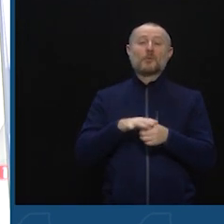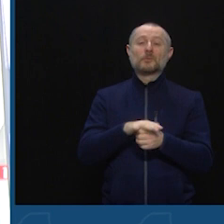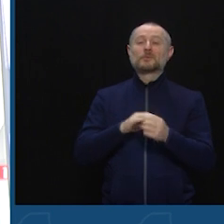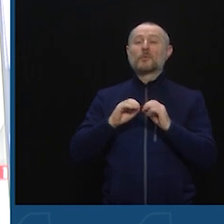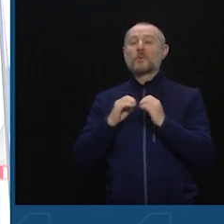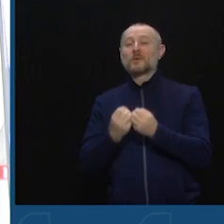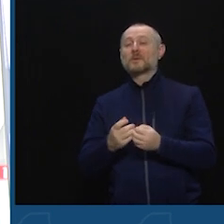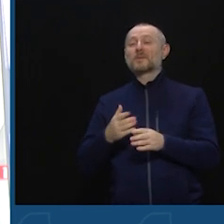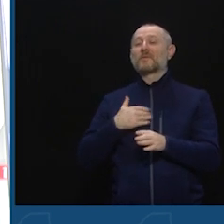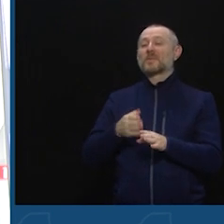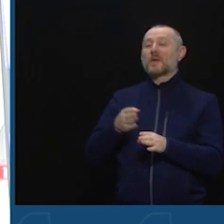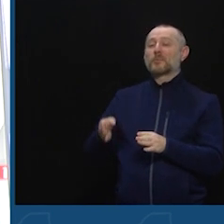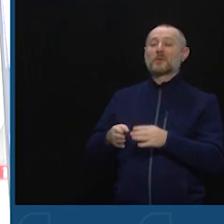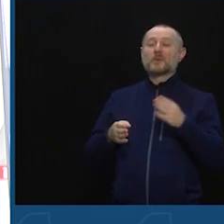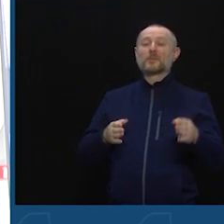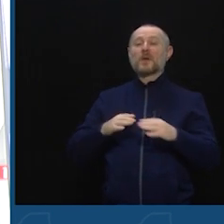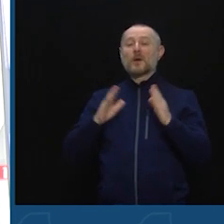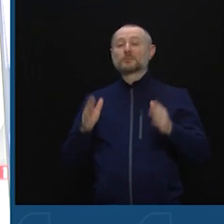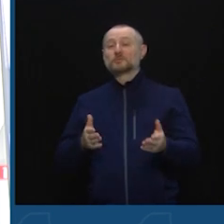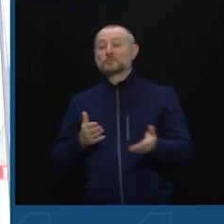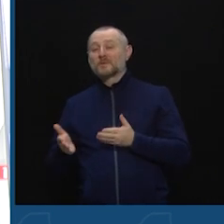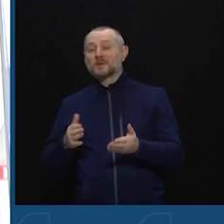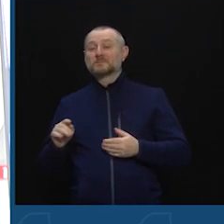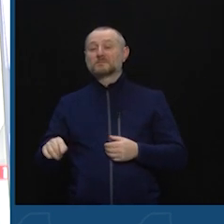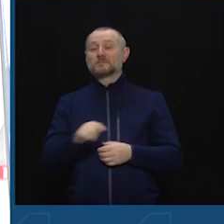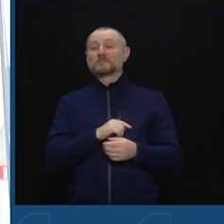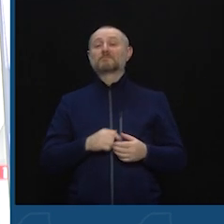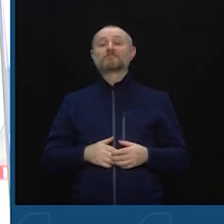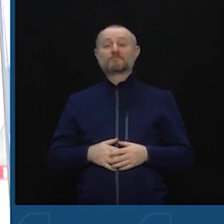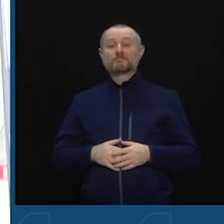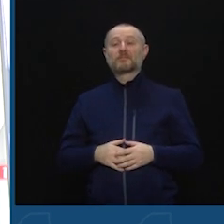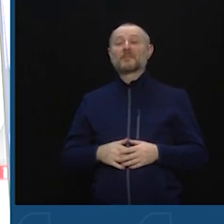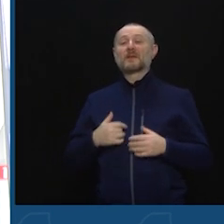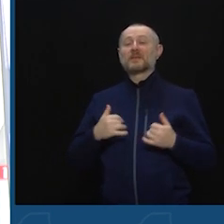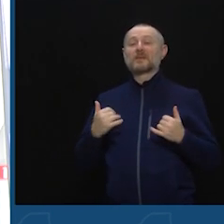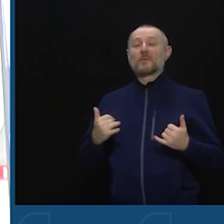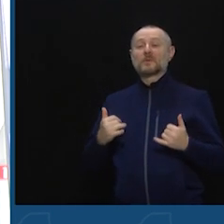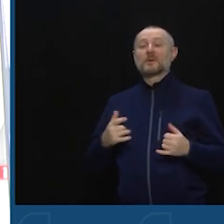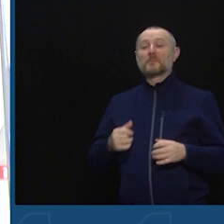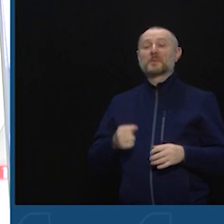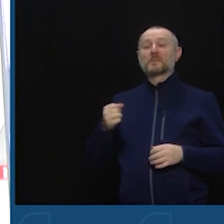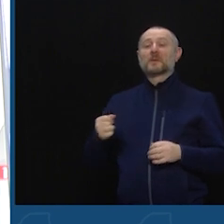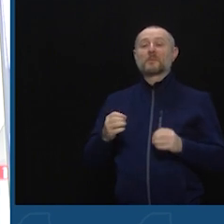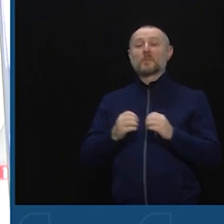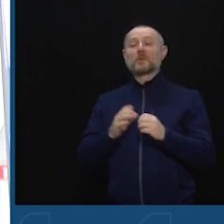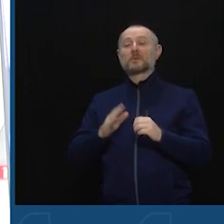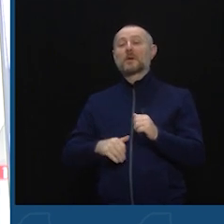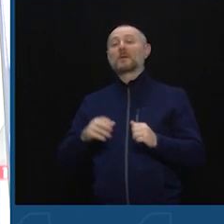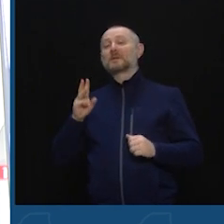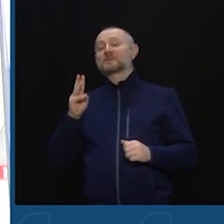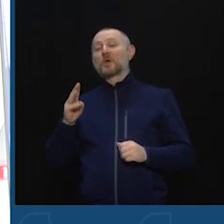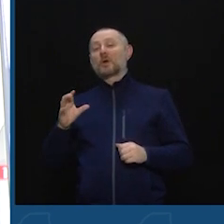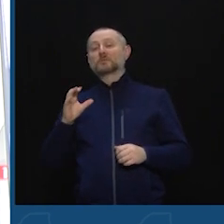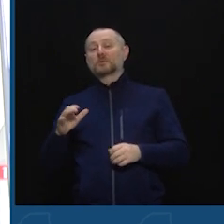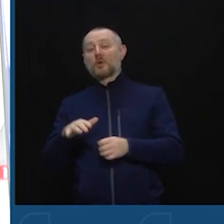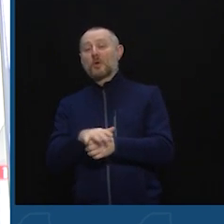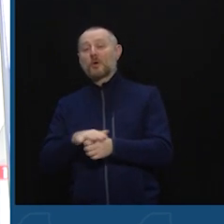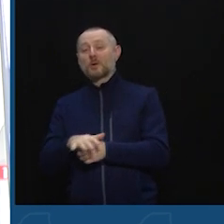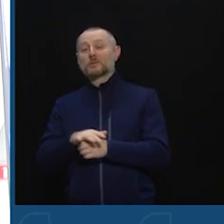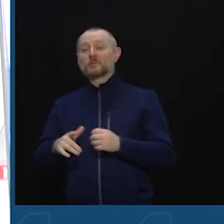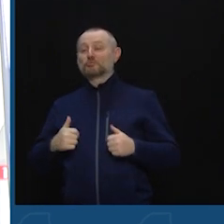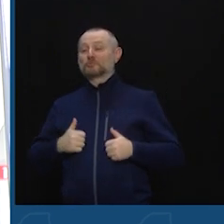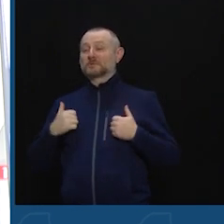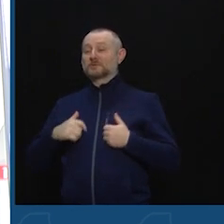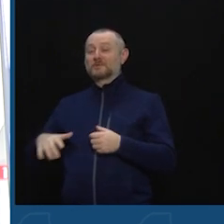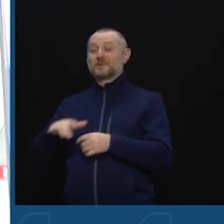Neighborhood Housing Services and Elm Corps. To date, we have placed more than 600 local residents